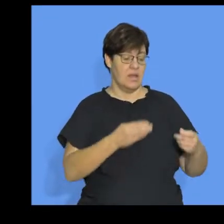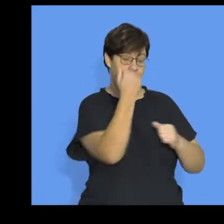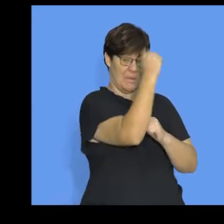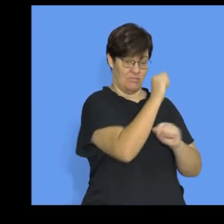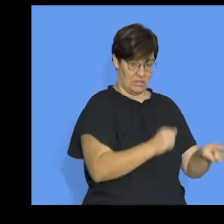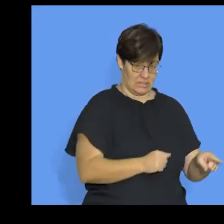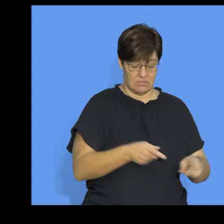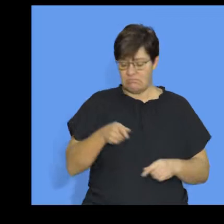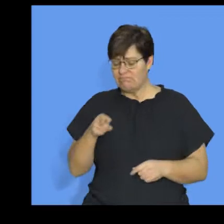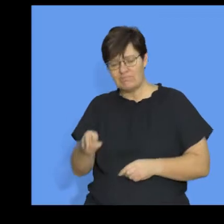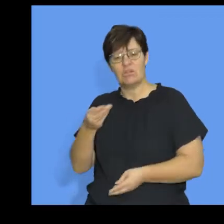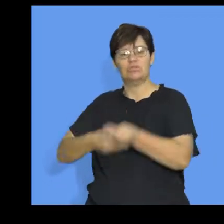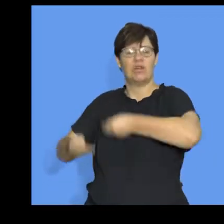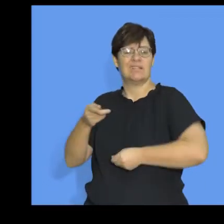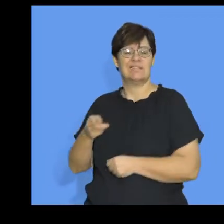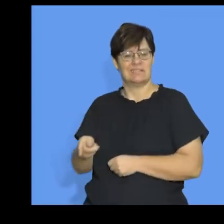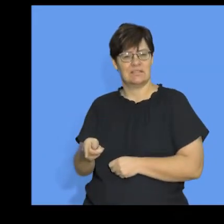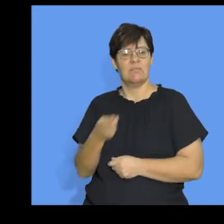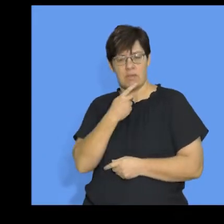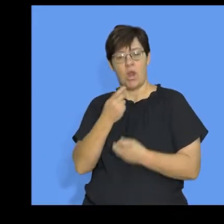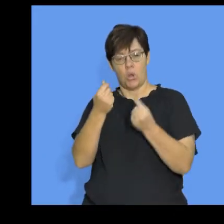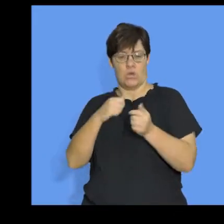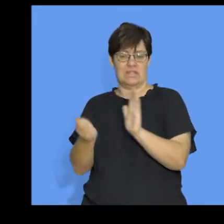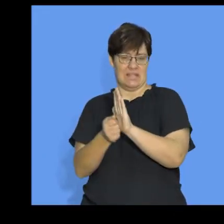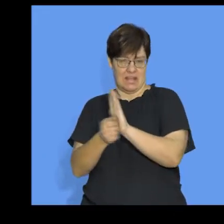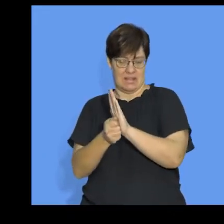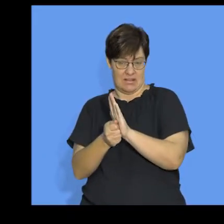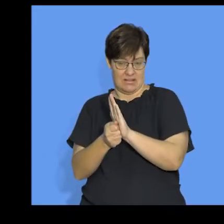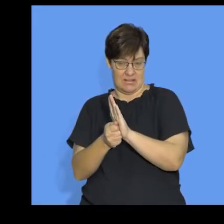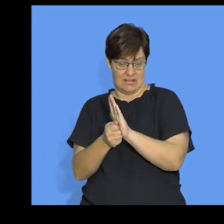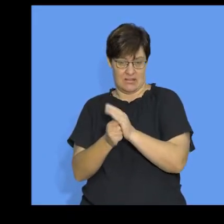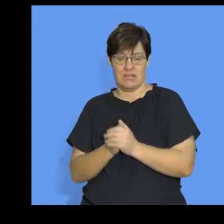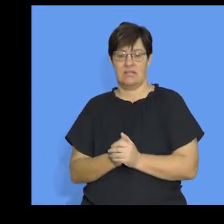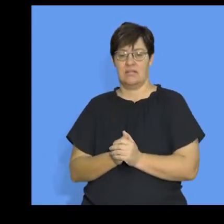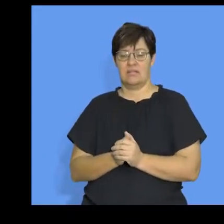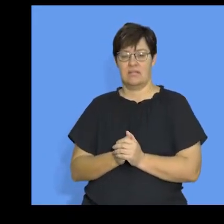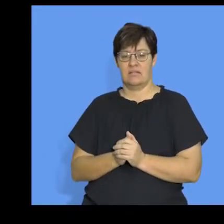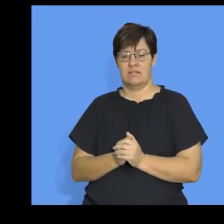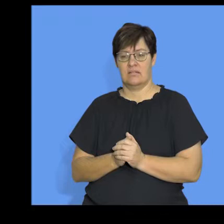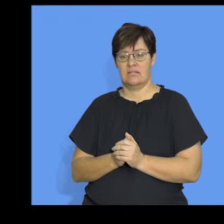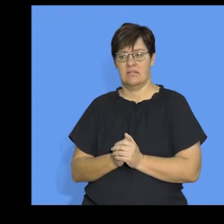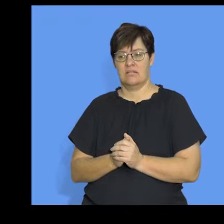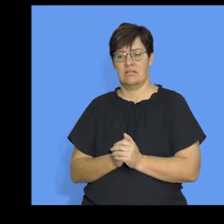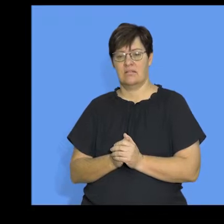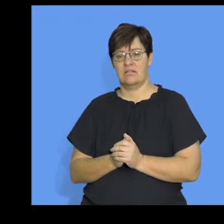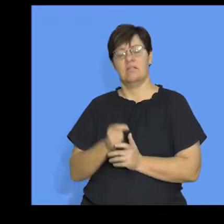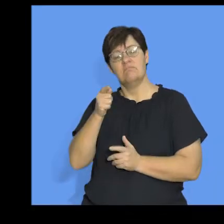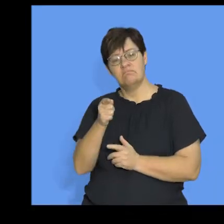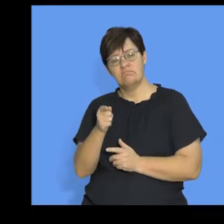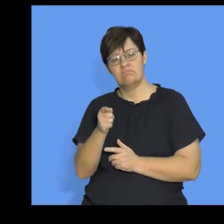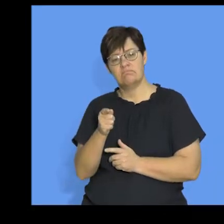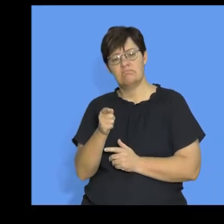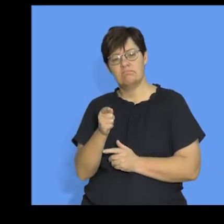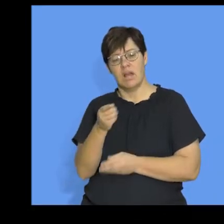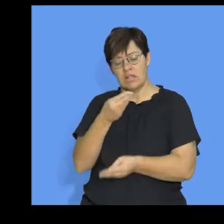trading enterprise, obviously, it's your cost of sales, right? And your value of your